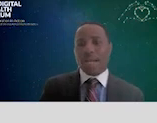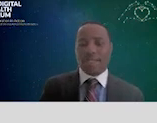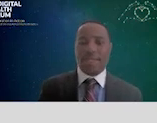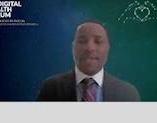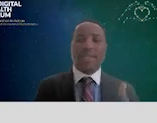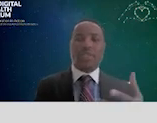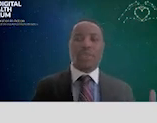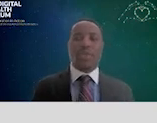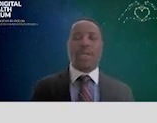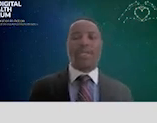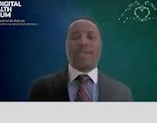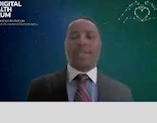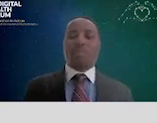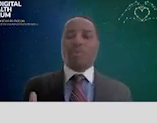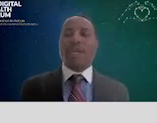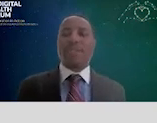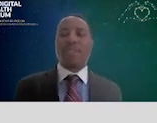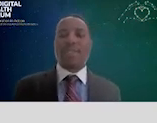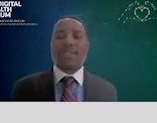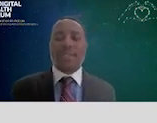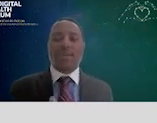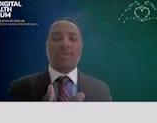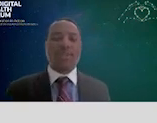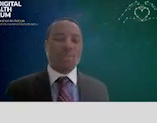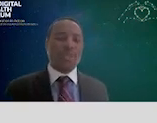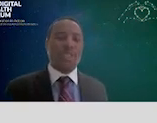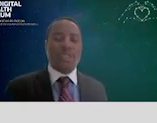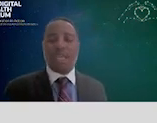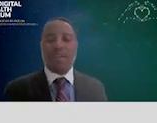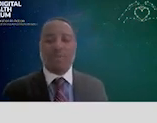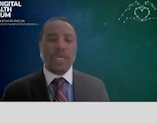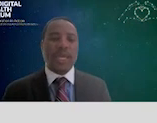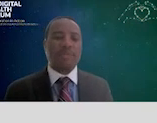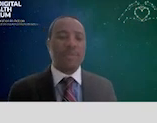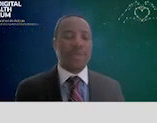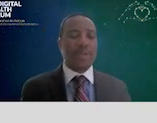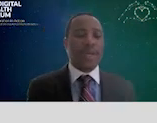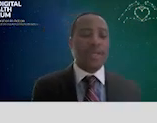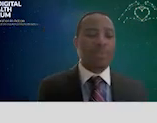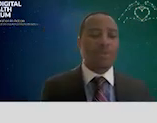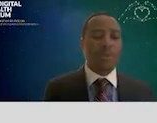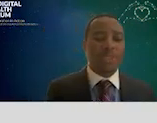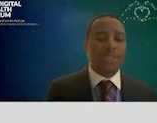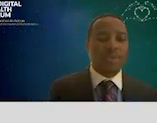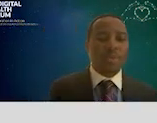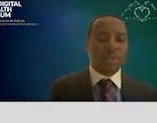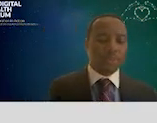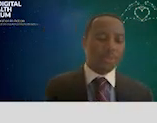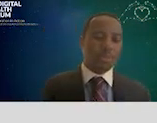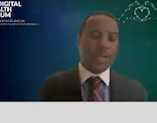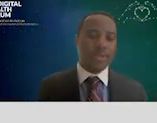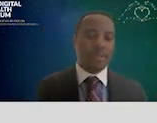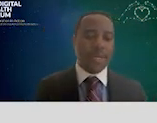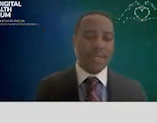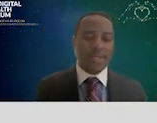up capacity and ensure that the providers can take on new patients if we have a number of patients on